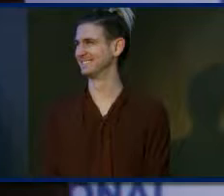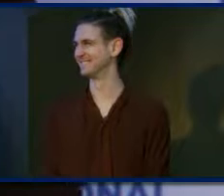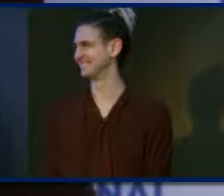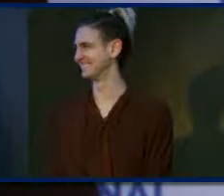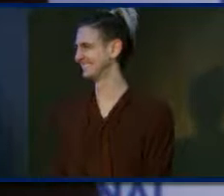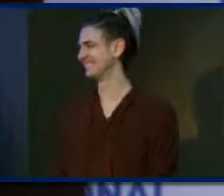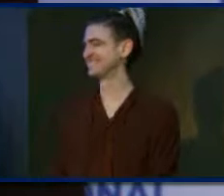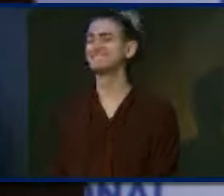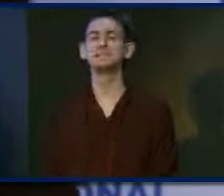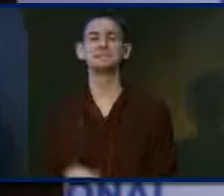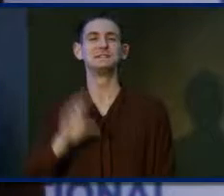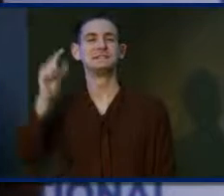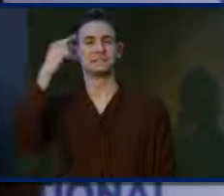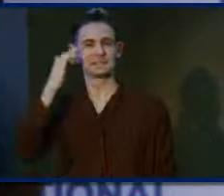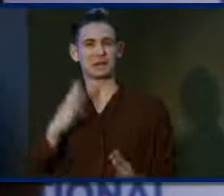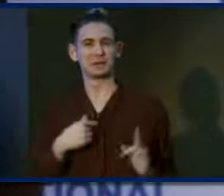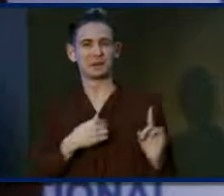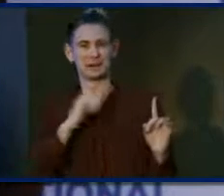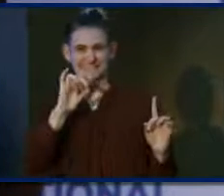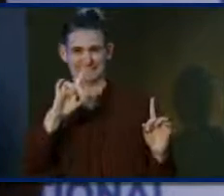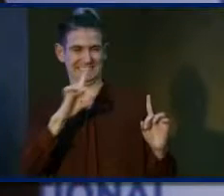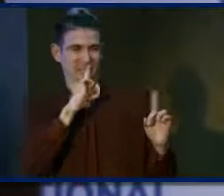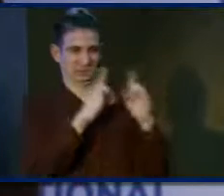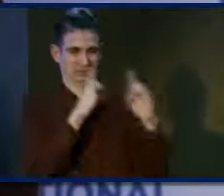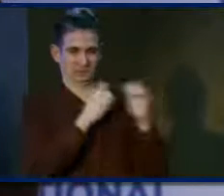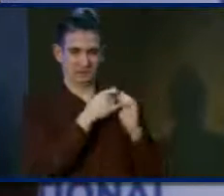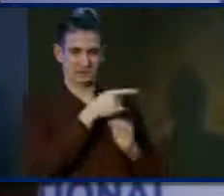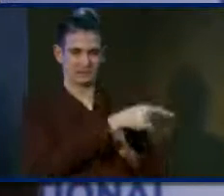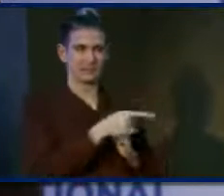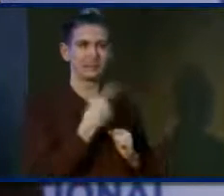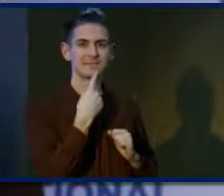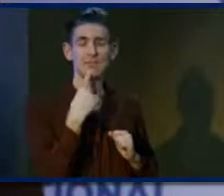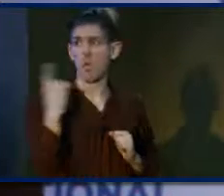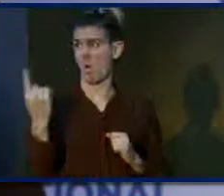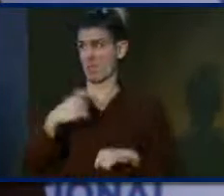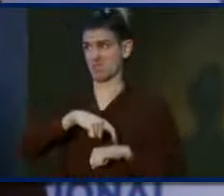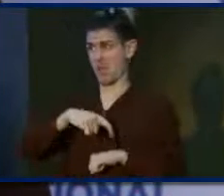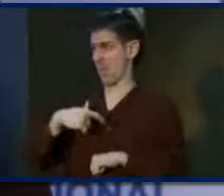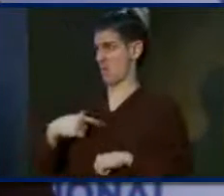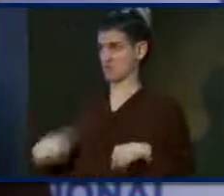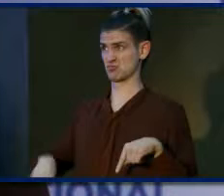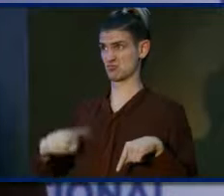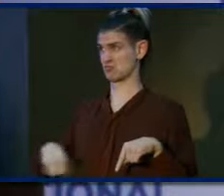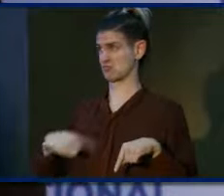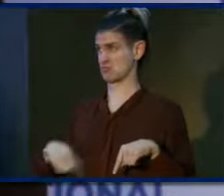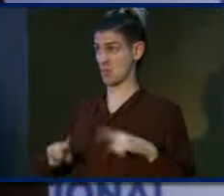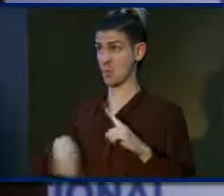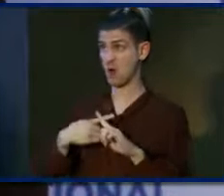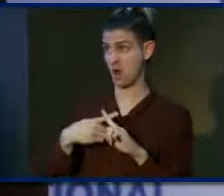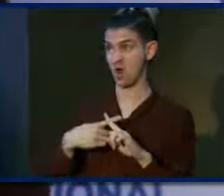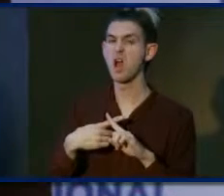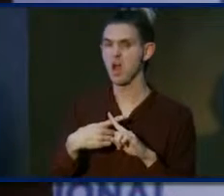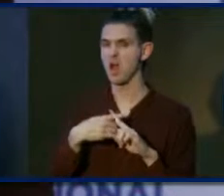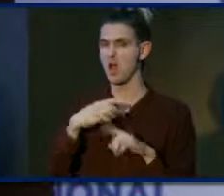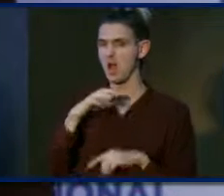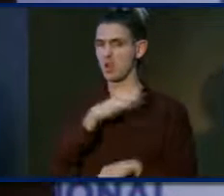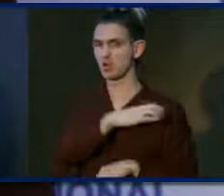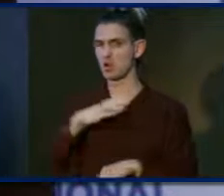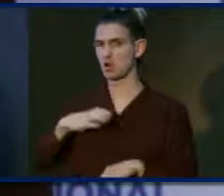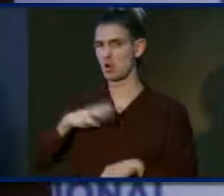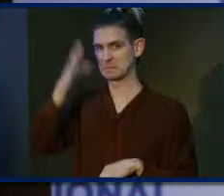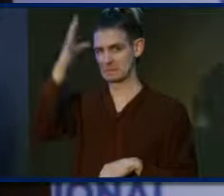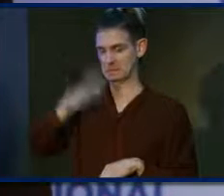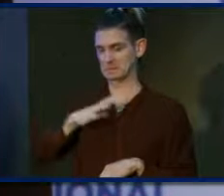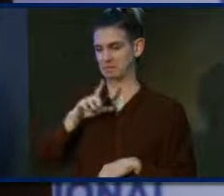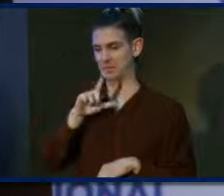talking to the governor, and he said the only time he was ever nervous around someone was when he was around Congressman Lewis, and so